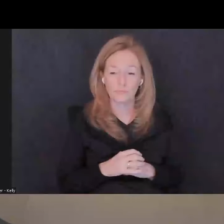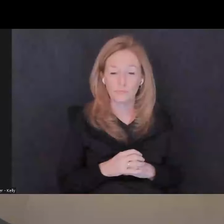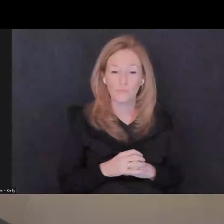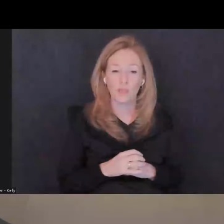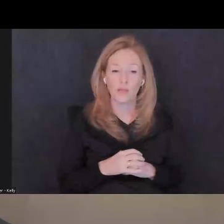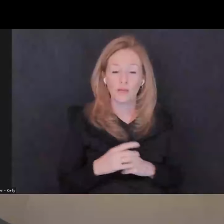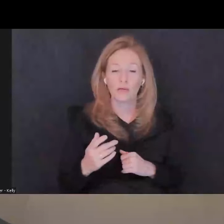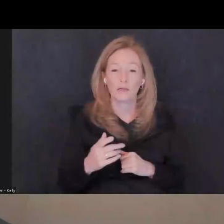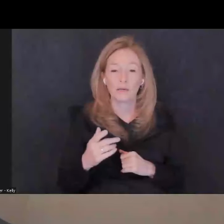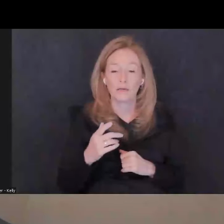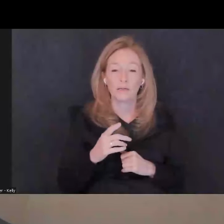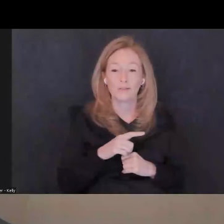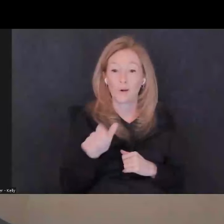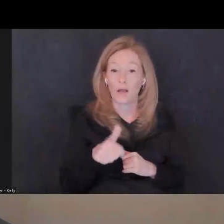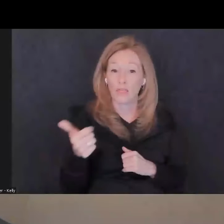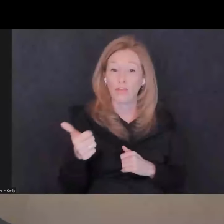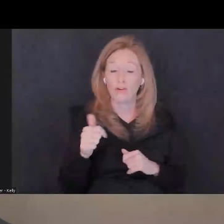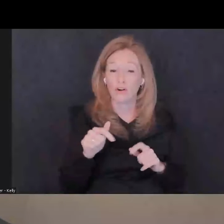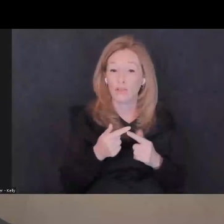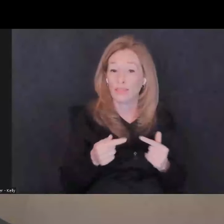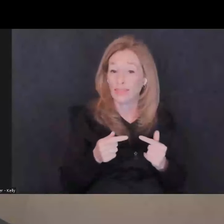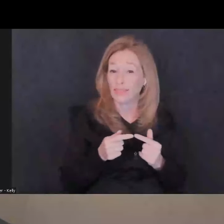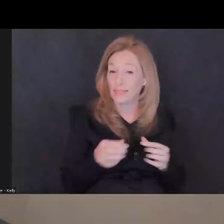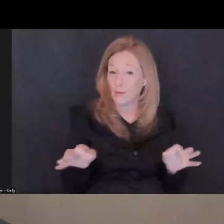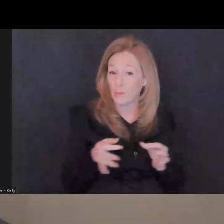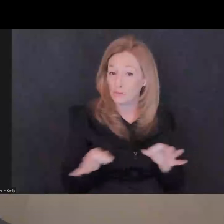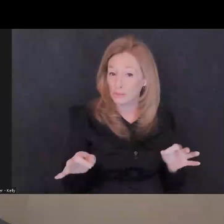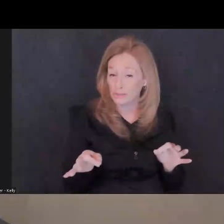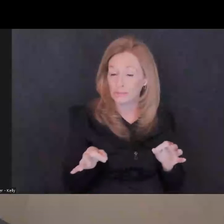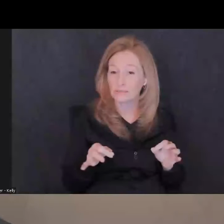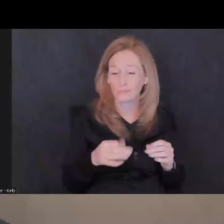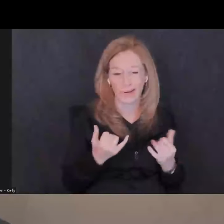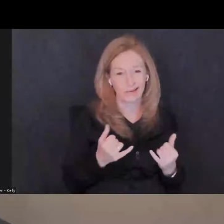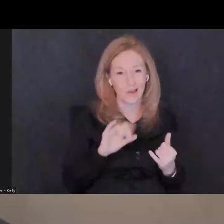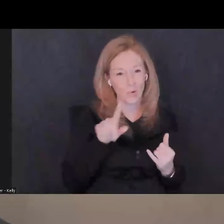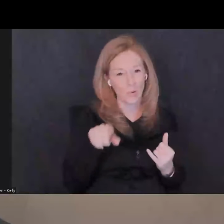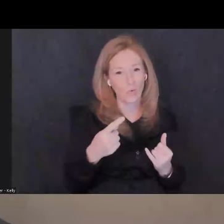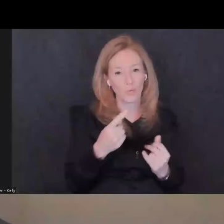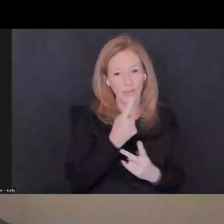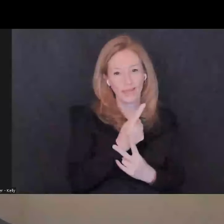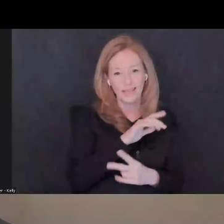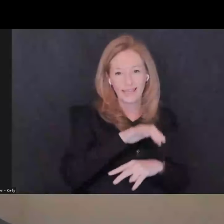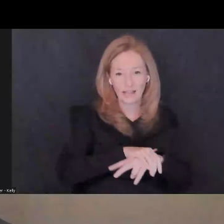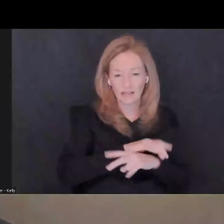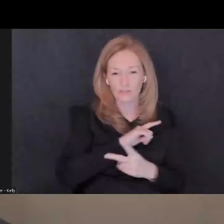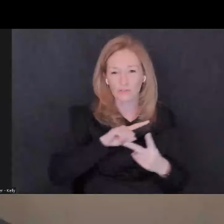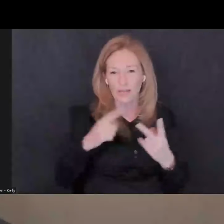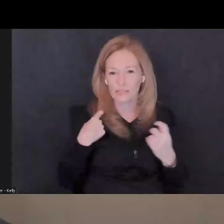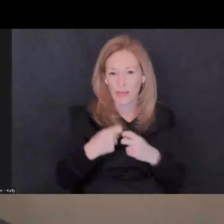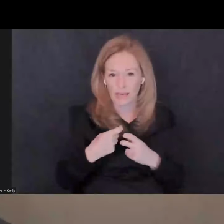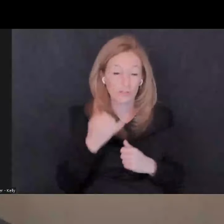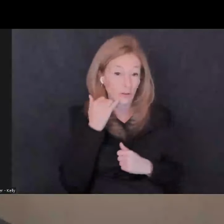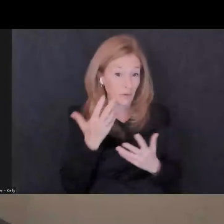In terms of other languages, I see that question. We're only doing English and Spanish. So if you want other